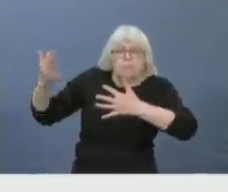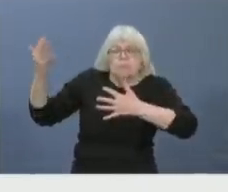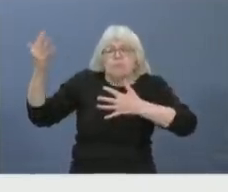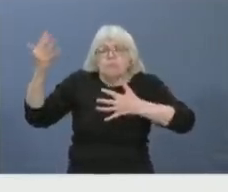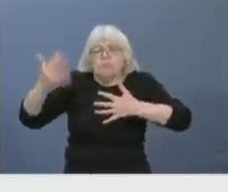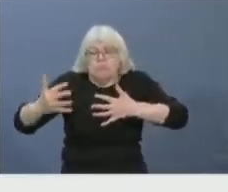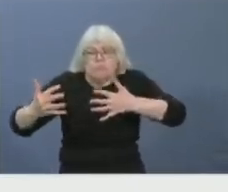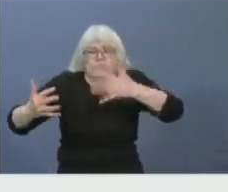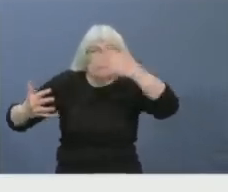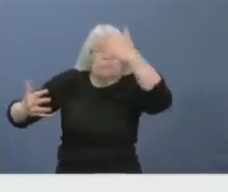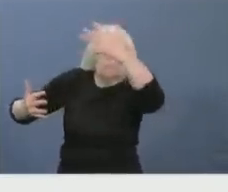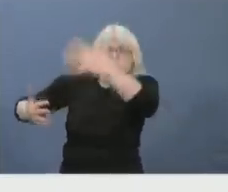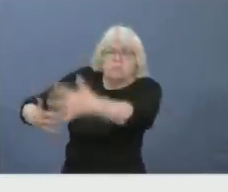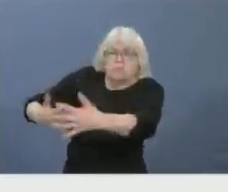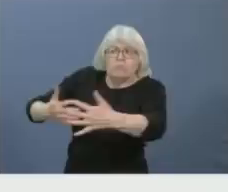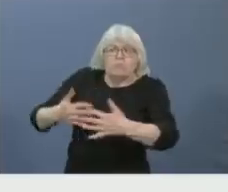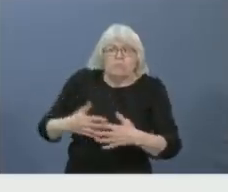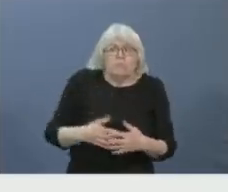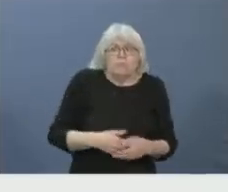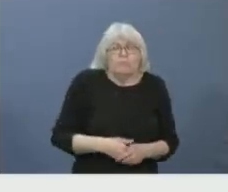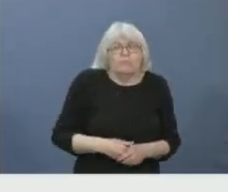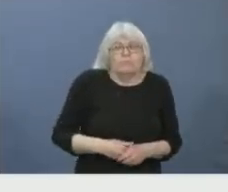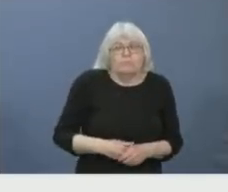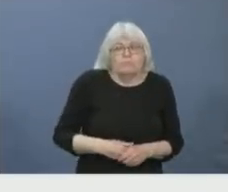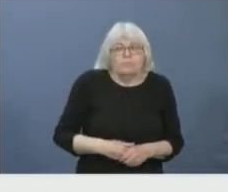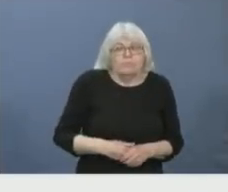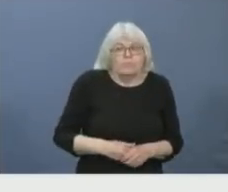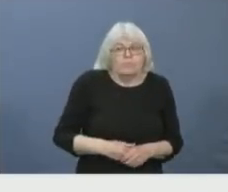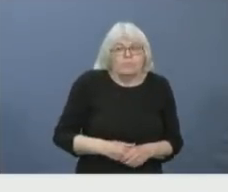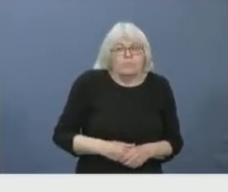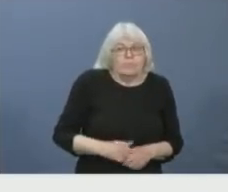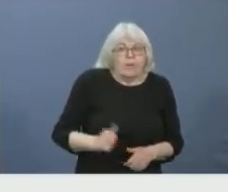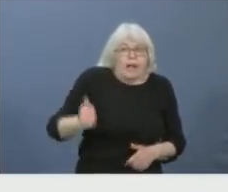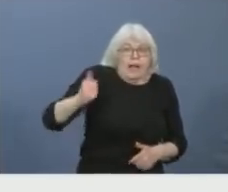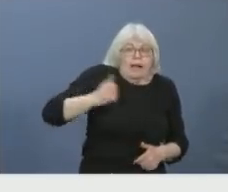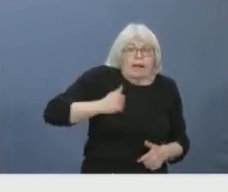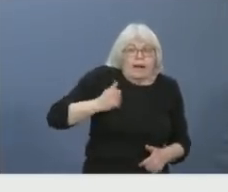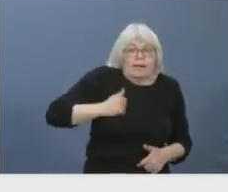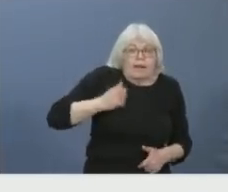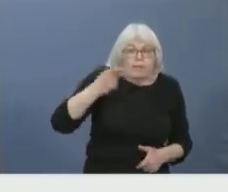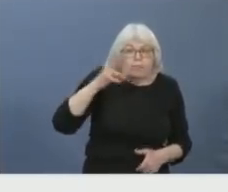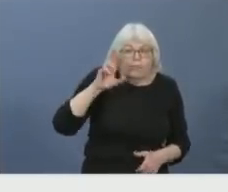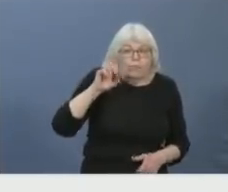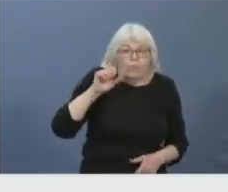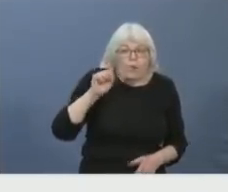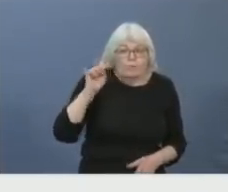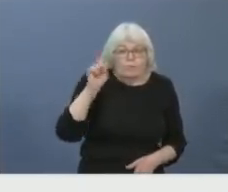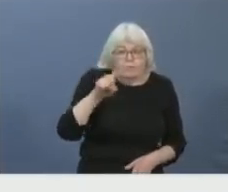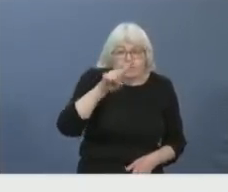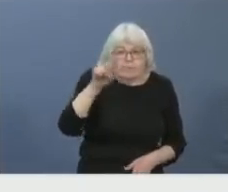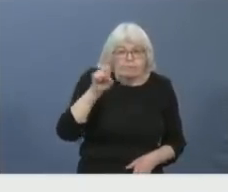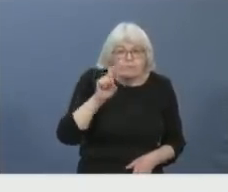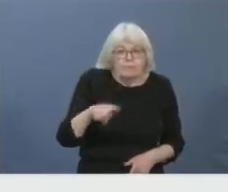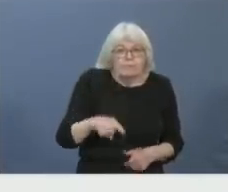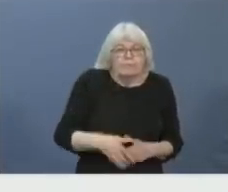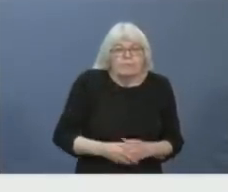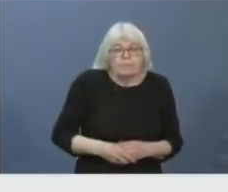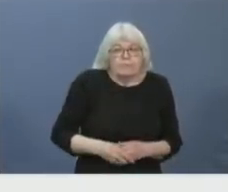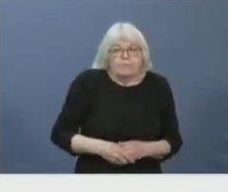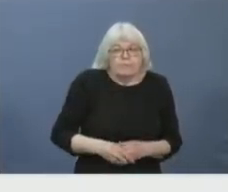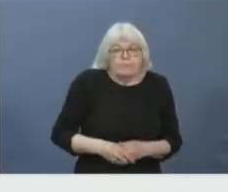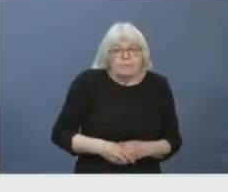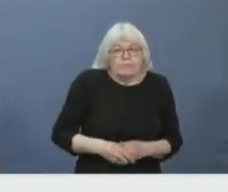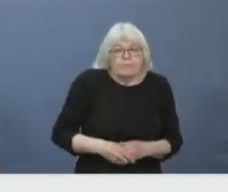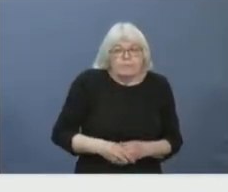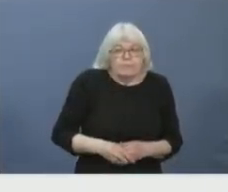Great, thank you. Next, we'll go to the Canadian Press. Keith Doucette. Keith, go ahead with your question. Hi, it's a question for Scott. I'm